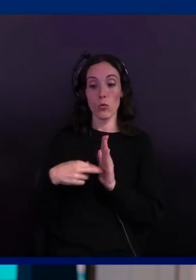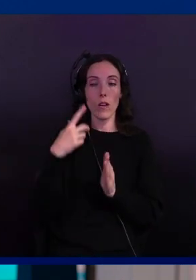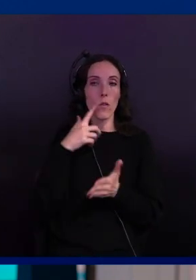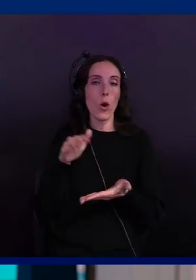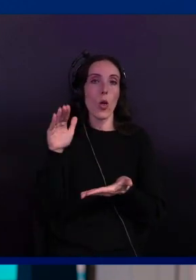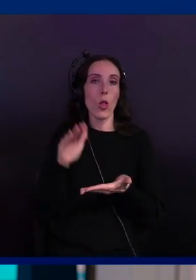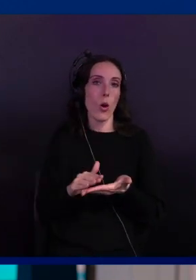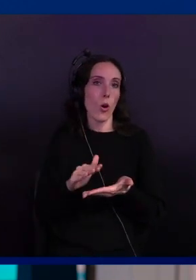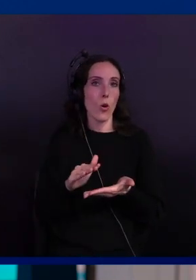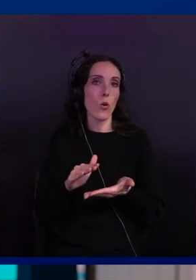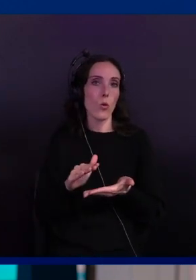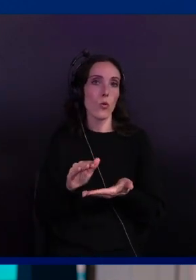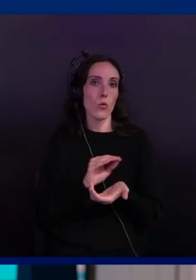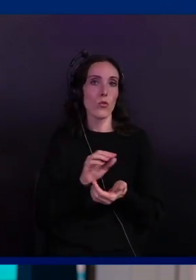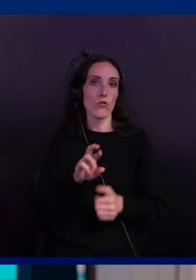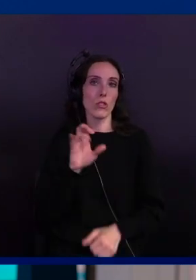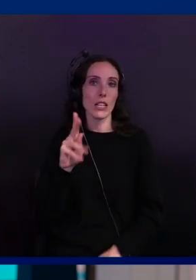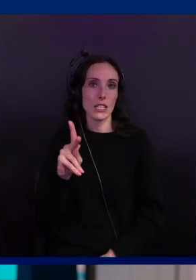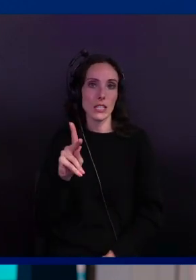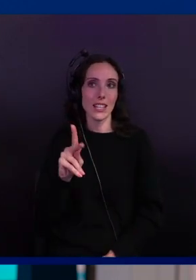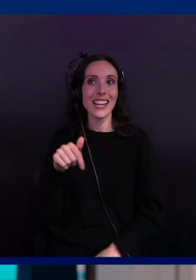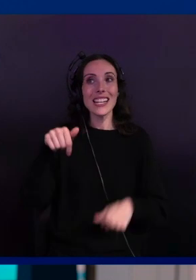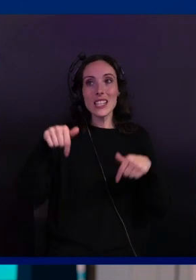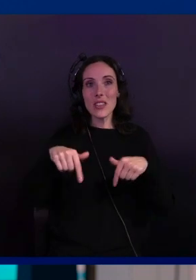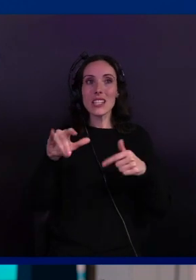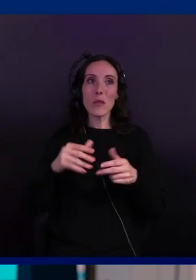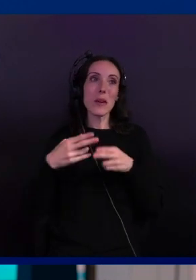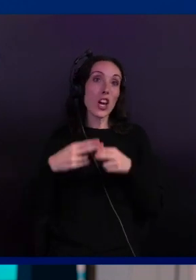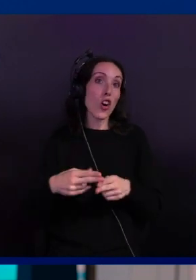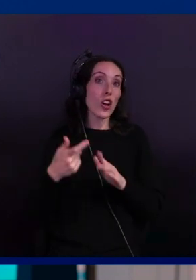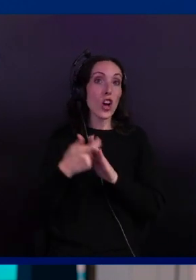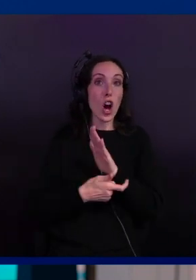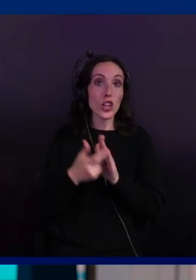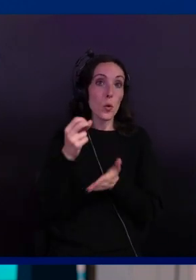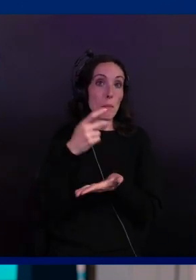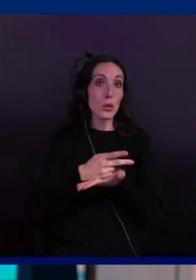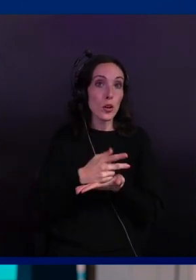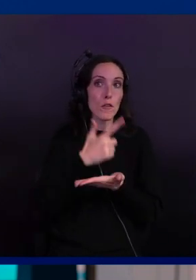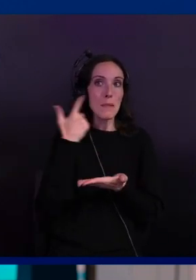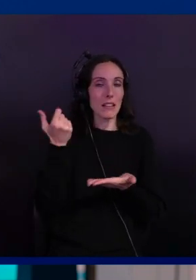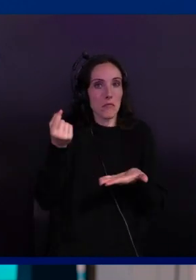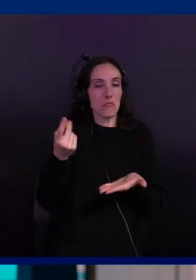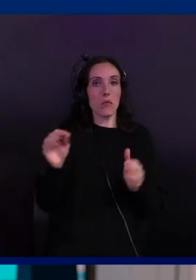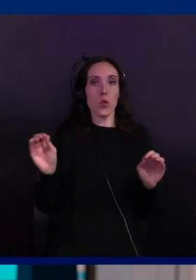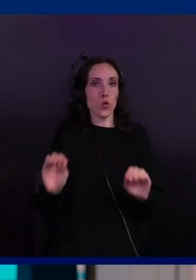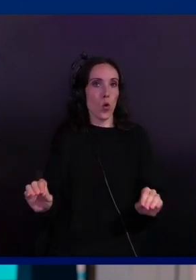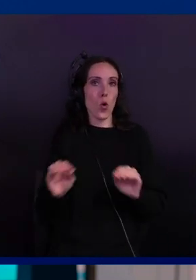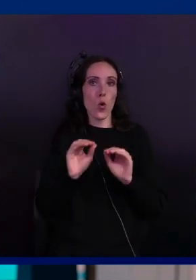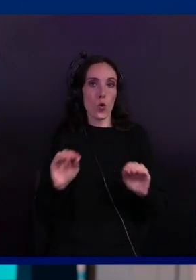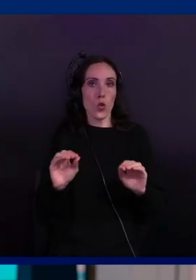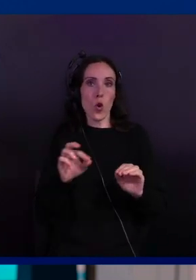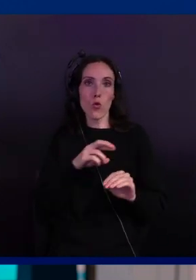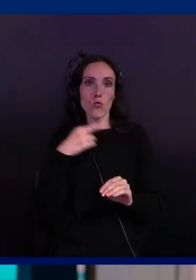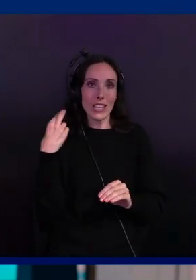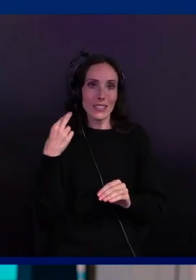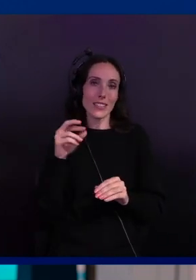risk. So this is like auto approve. We can call it auto approve because low risk, we can we can make it like